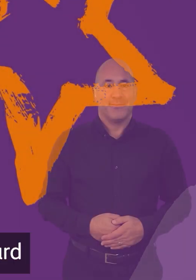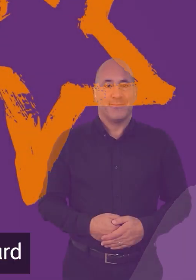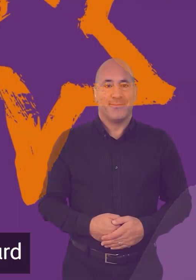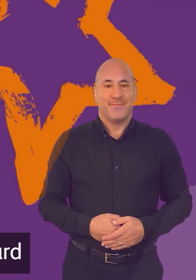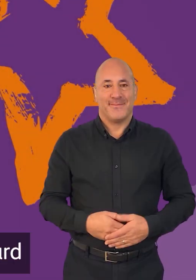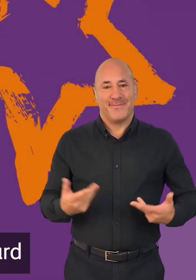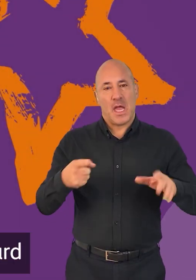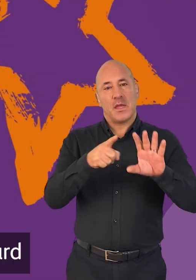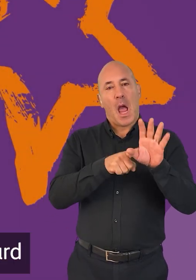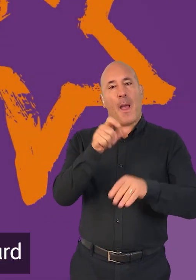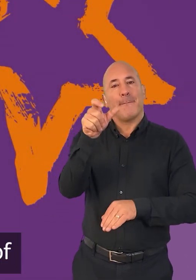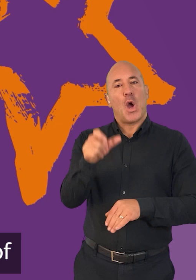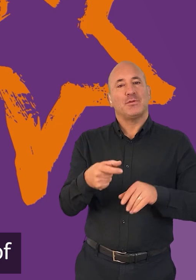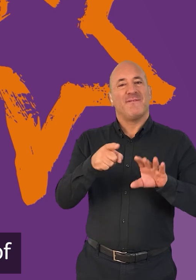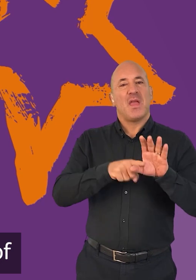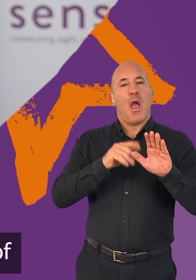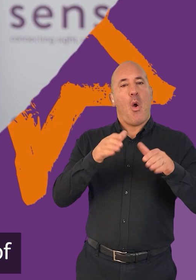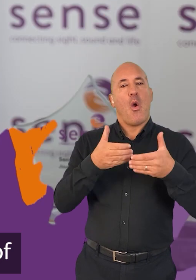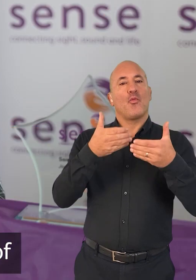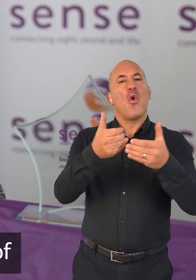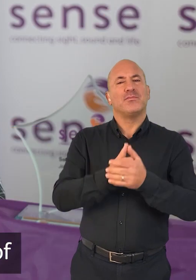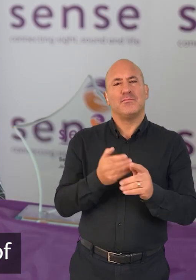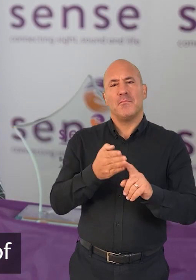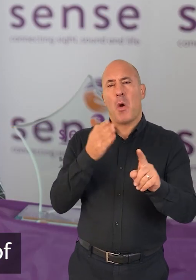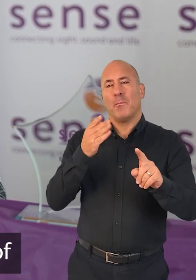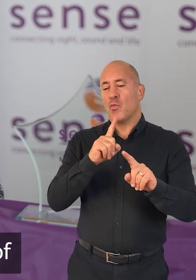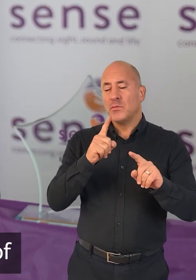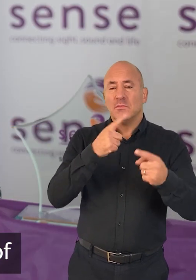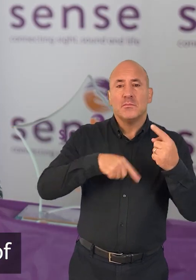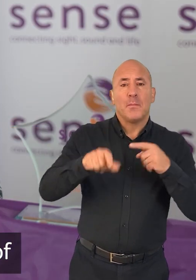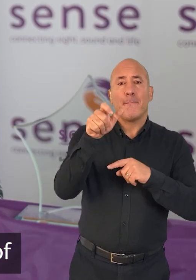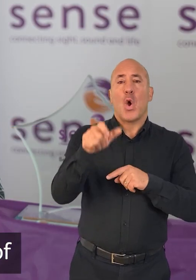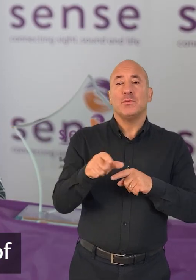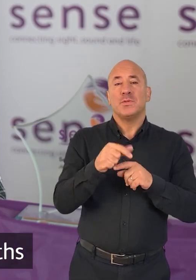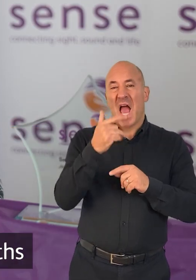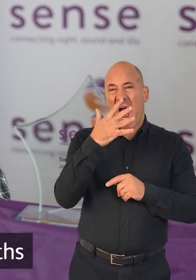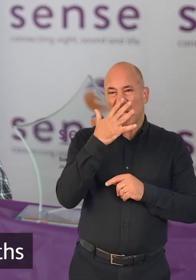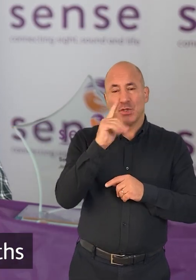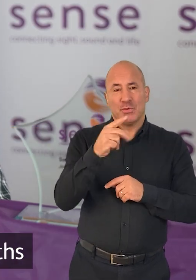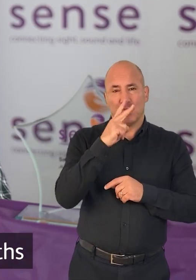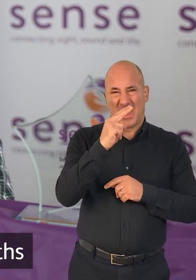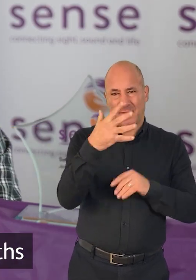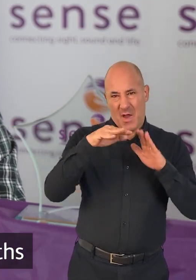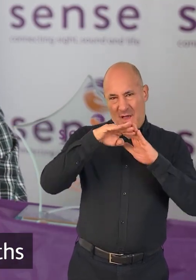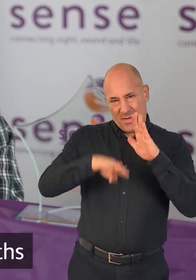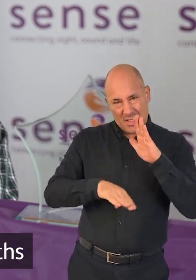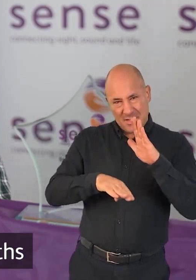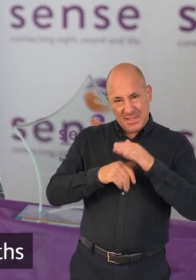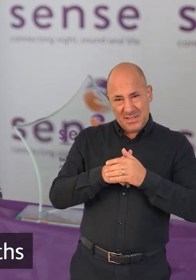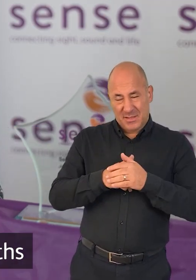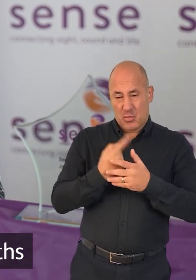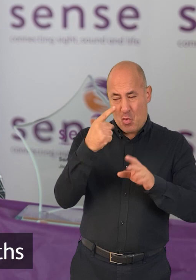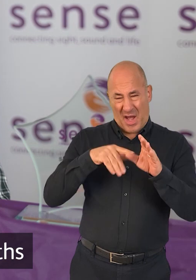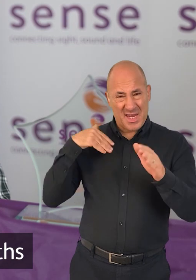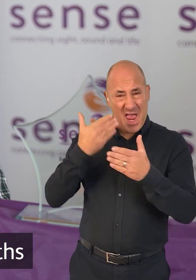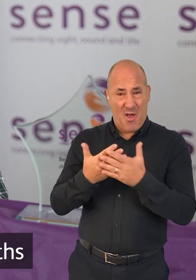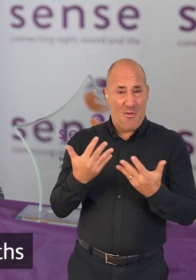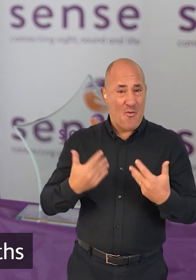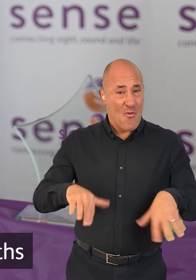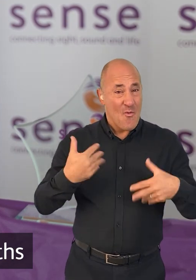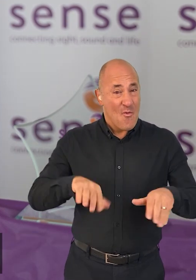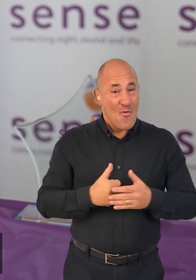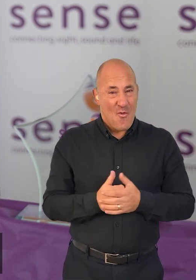Young Person of the Year Award recognises an individual under the age of 25 who has had an incredible 12